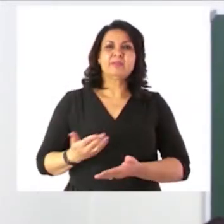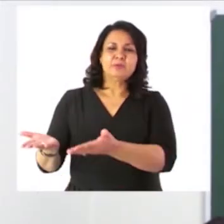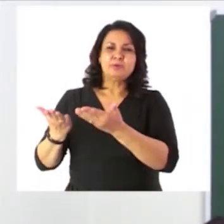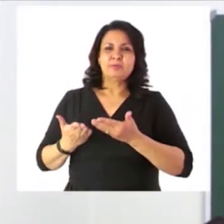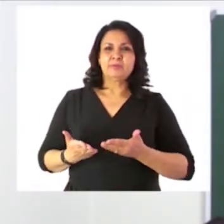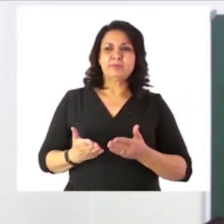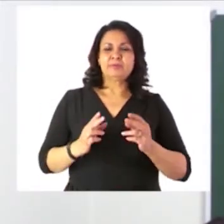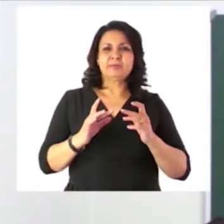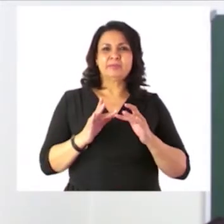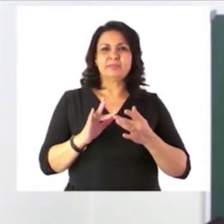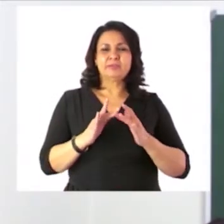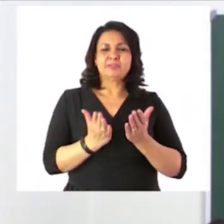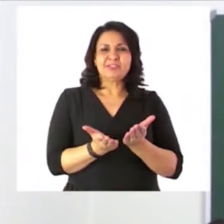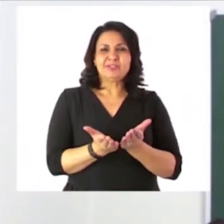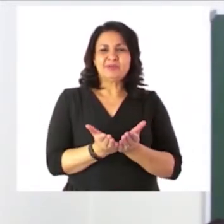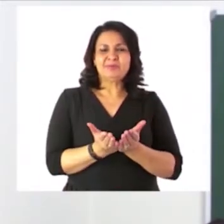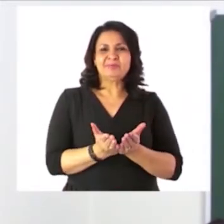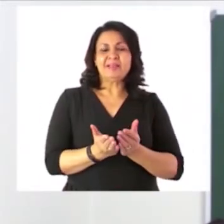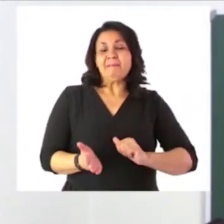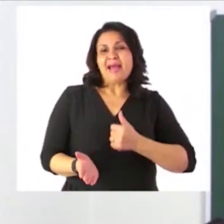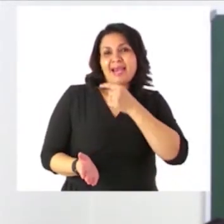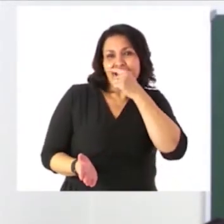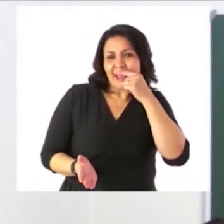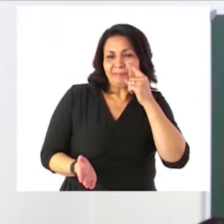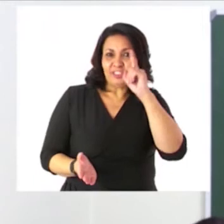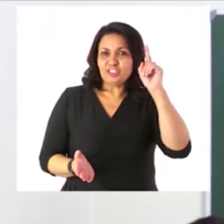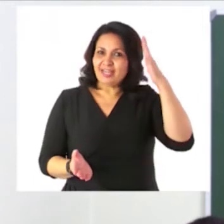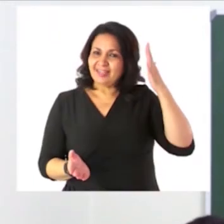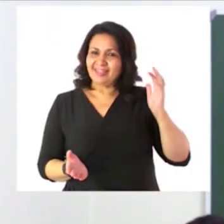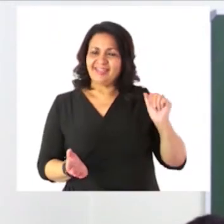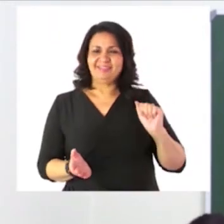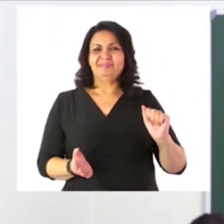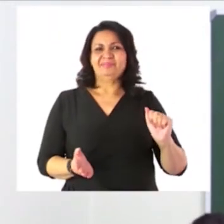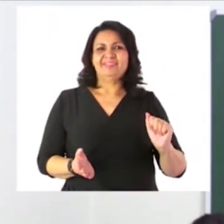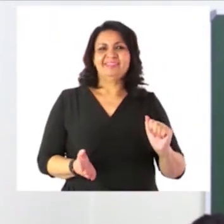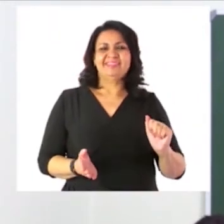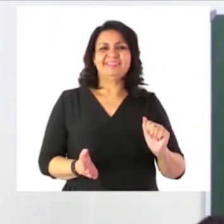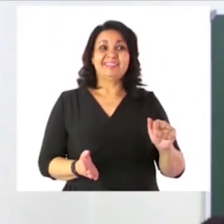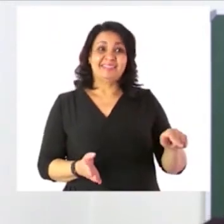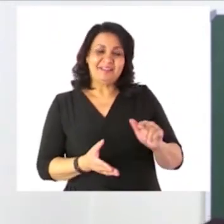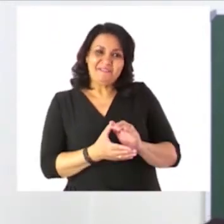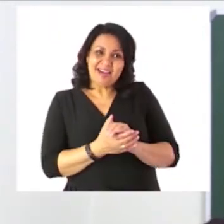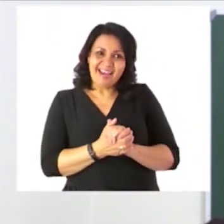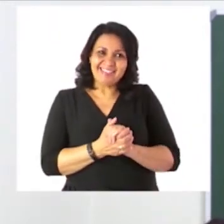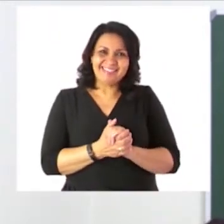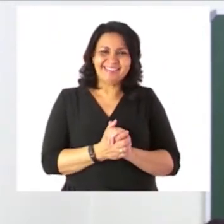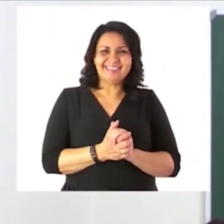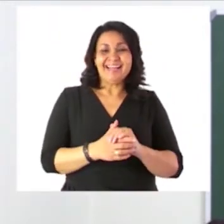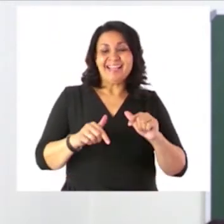Welcome to MyZone Online School. My name is Teacher Khwakus and I'm joined by my friend. This